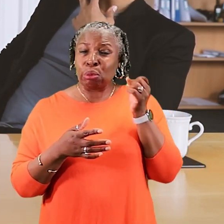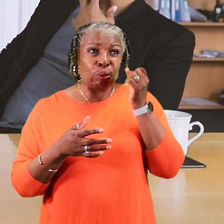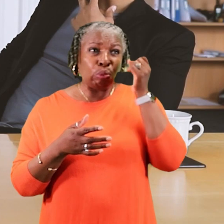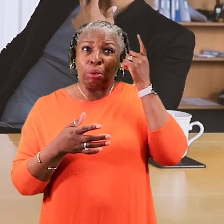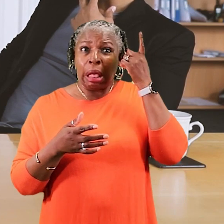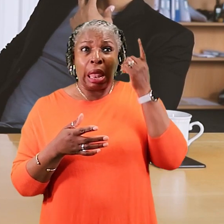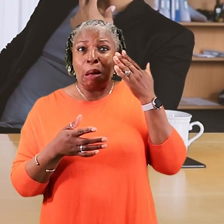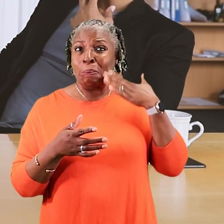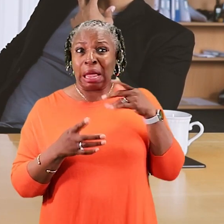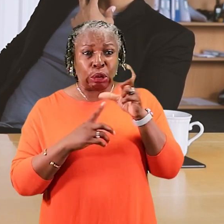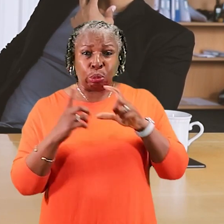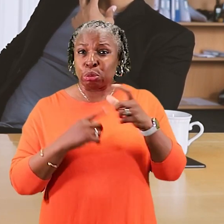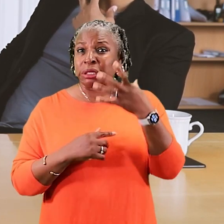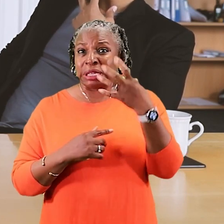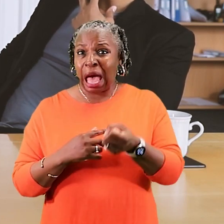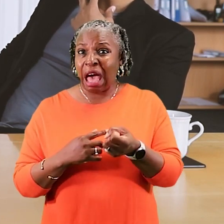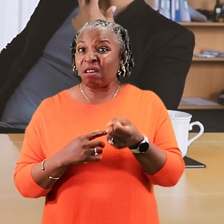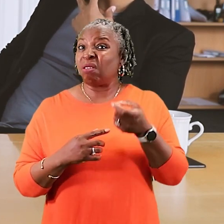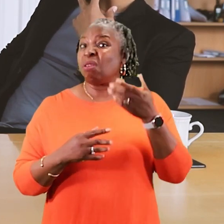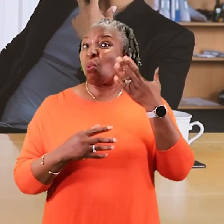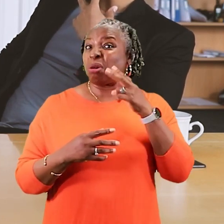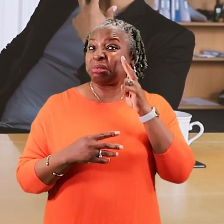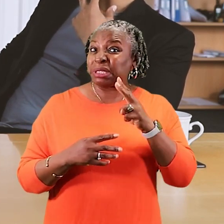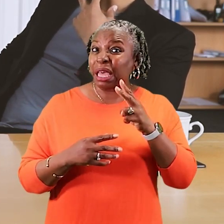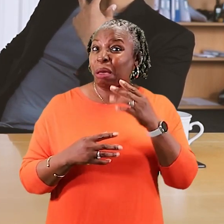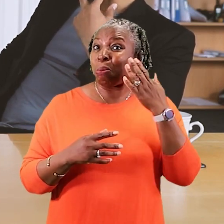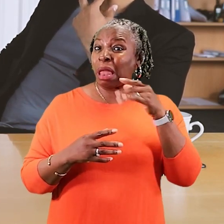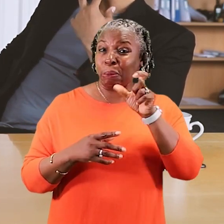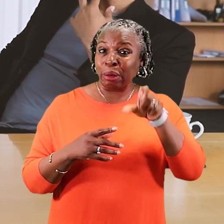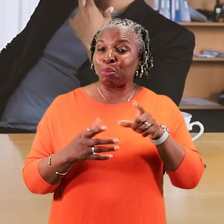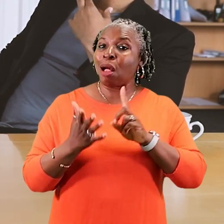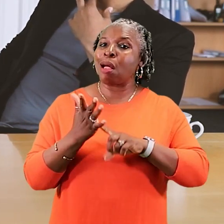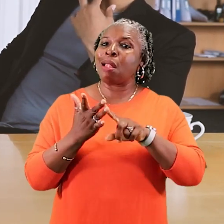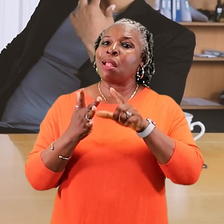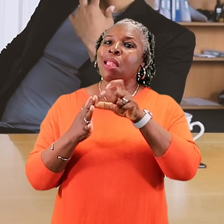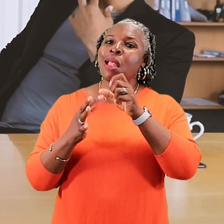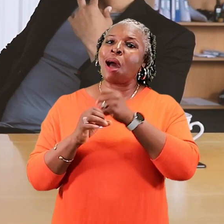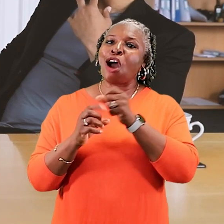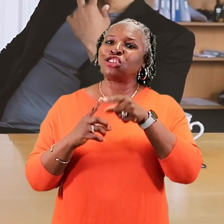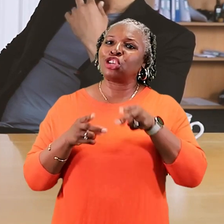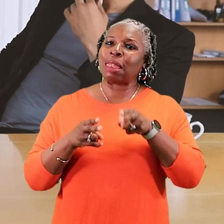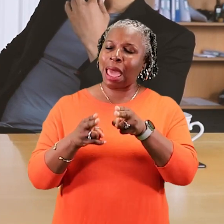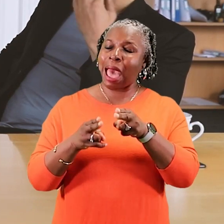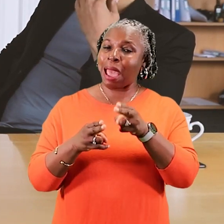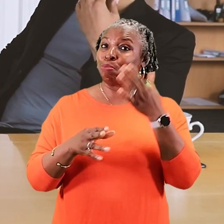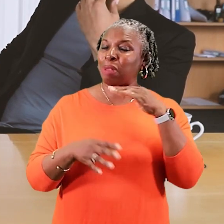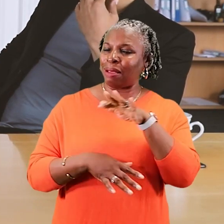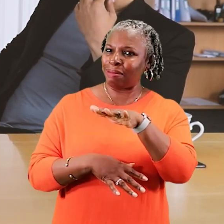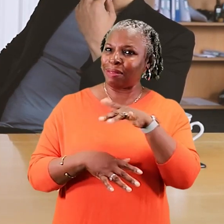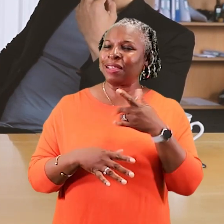black people live in the city. So if you do want to see black people, you go to Lodge Lane, that's where black people are.